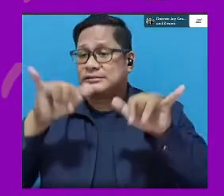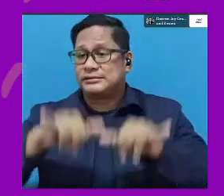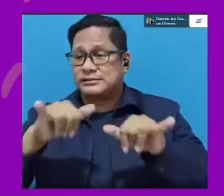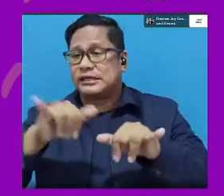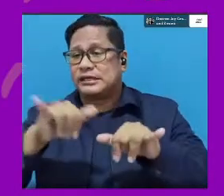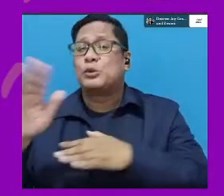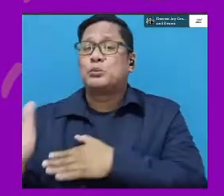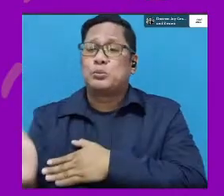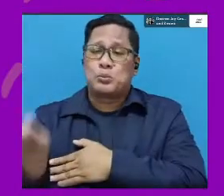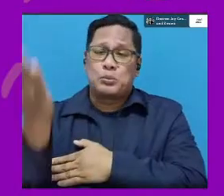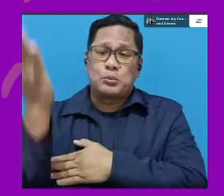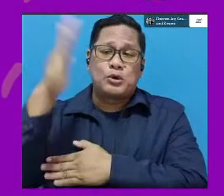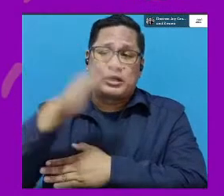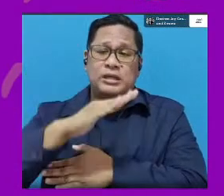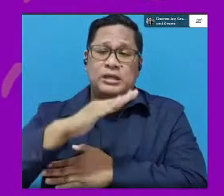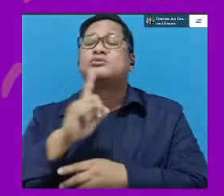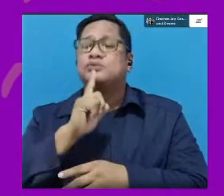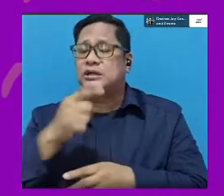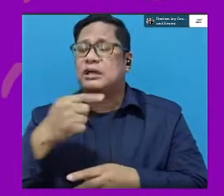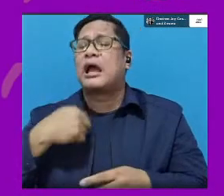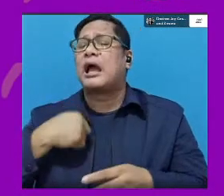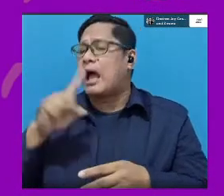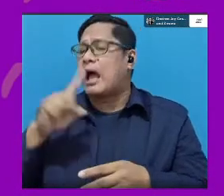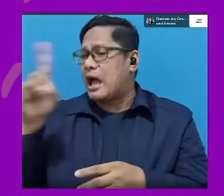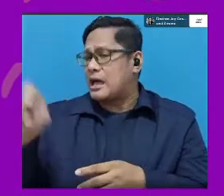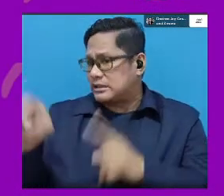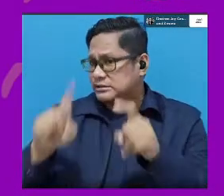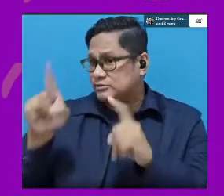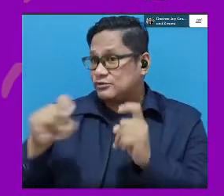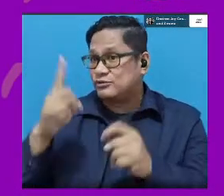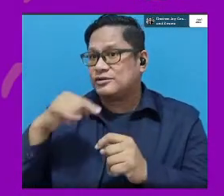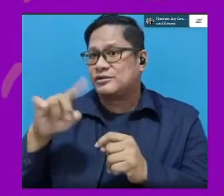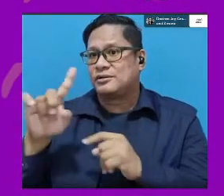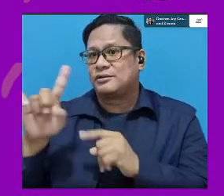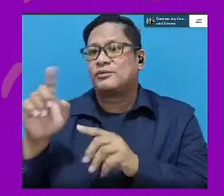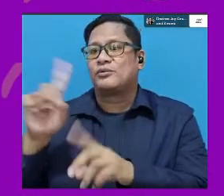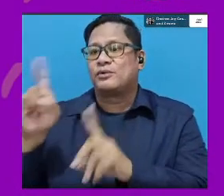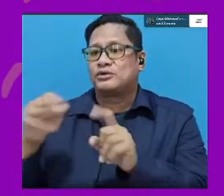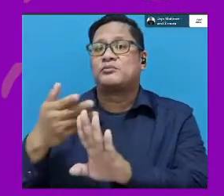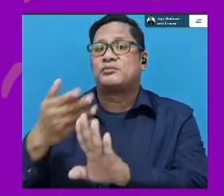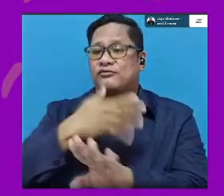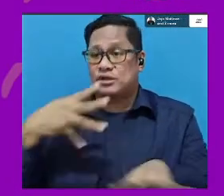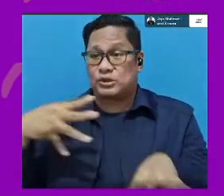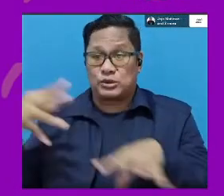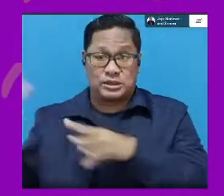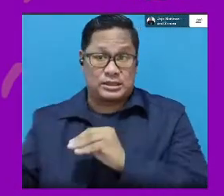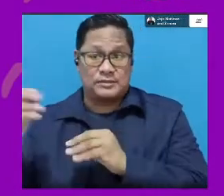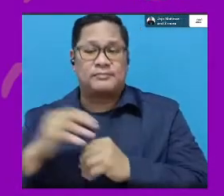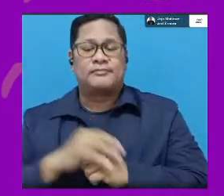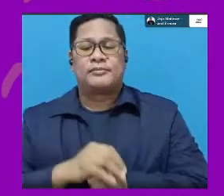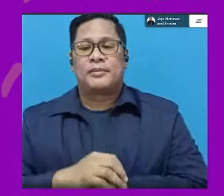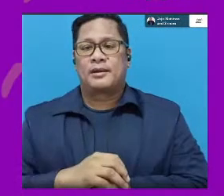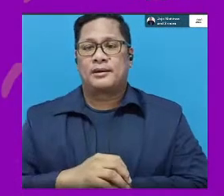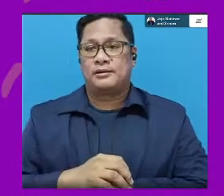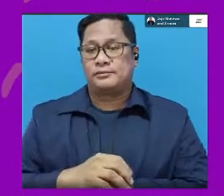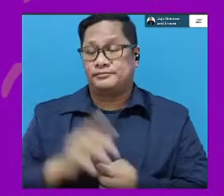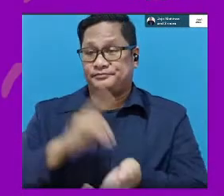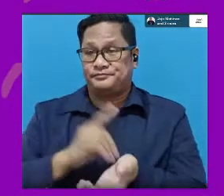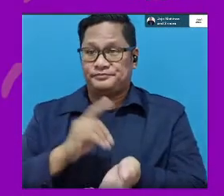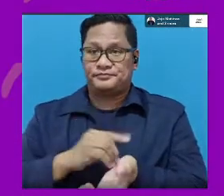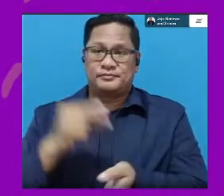we wanted to ask her a couple of these questions before she has to go. So Dr.